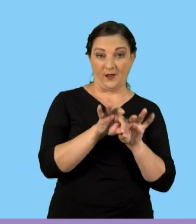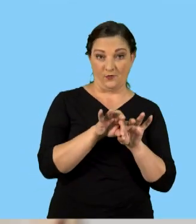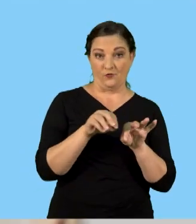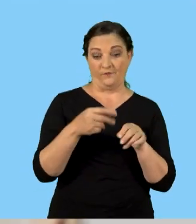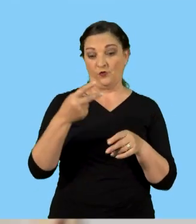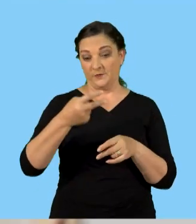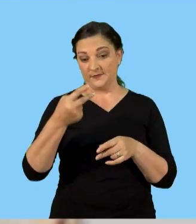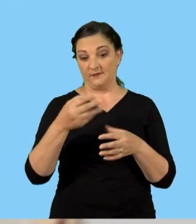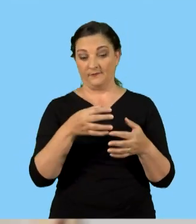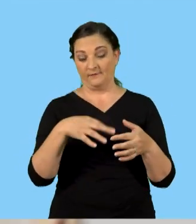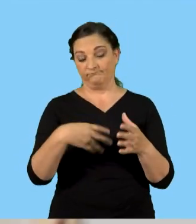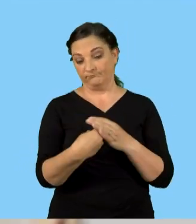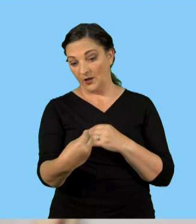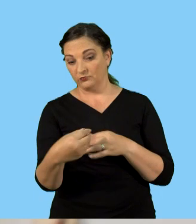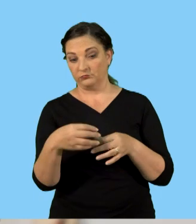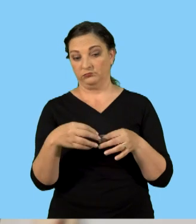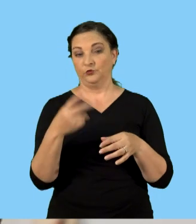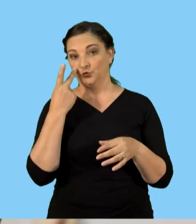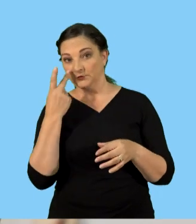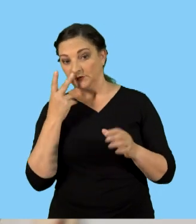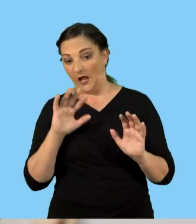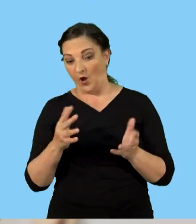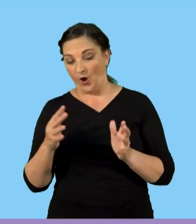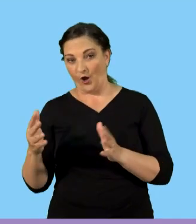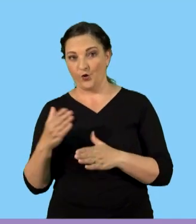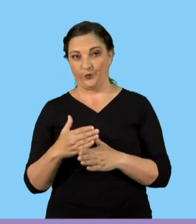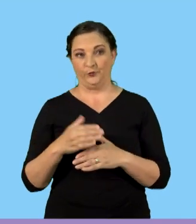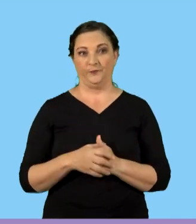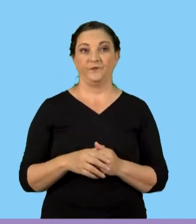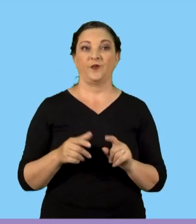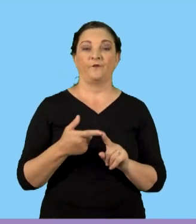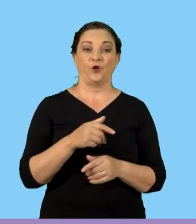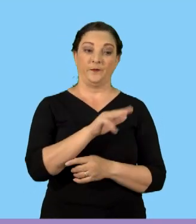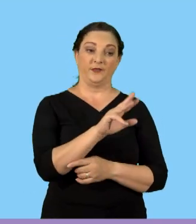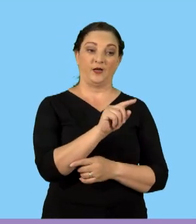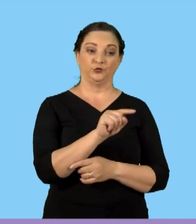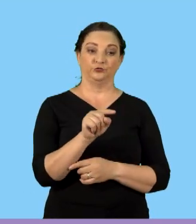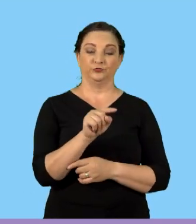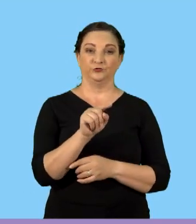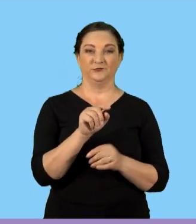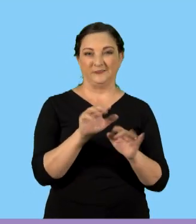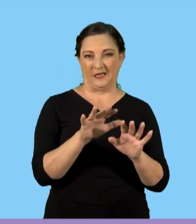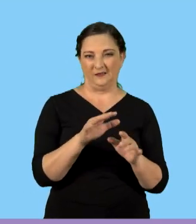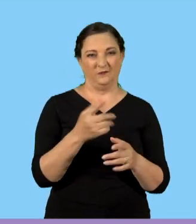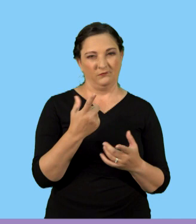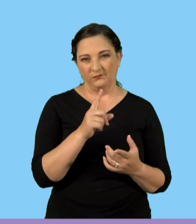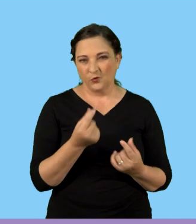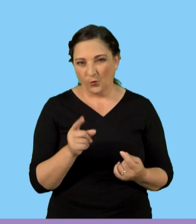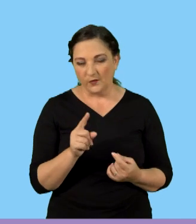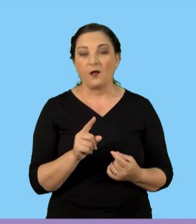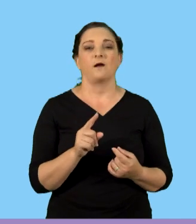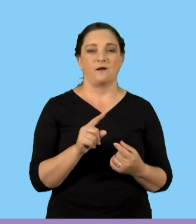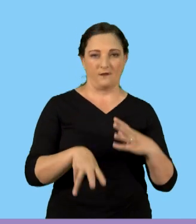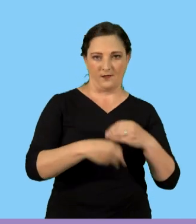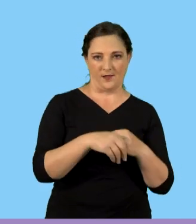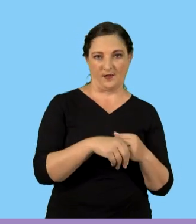again from the second output value to the third output value. So let's look there. From 9 to the 10, we can see that we are adding 1.